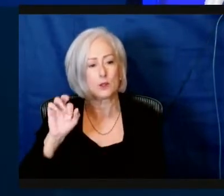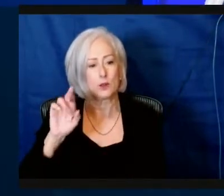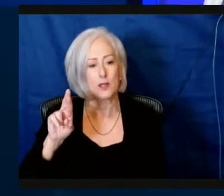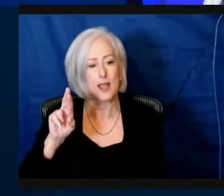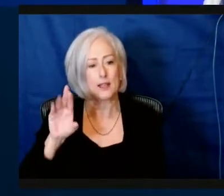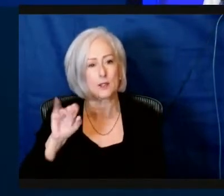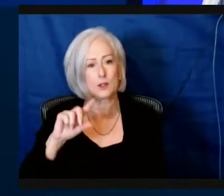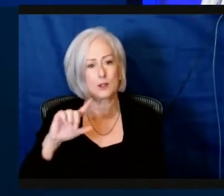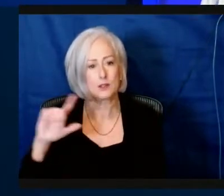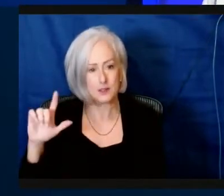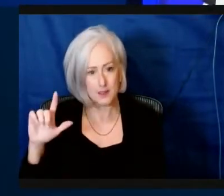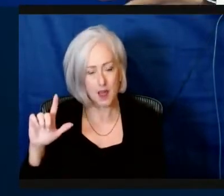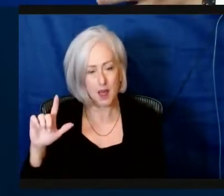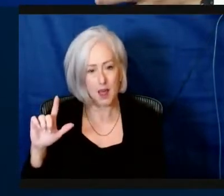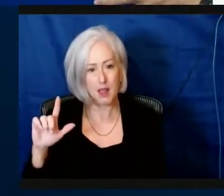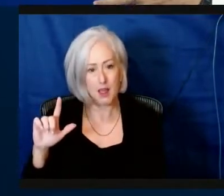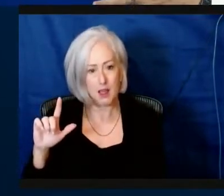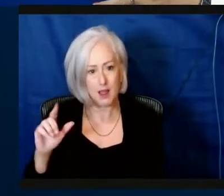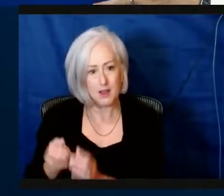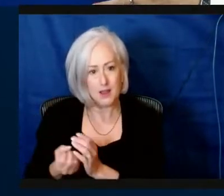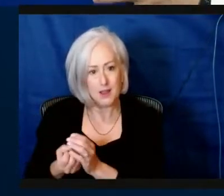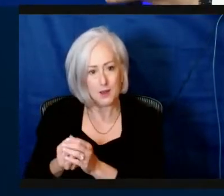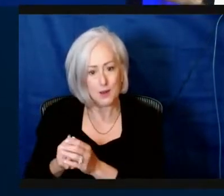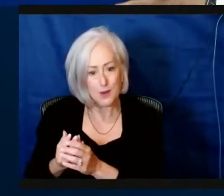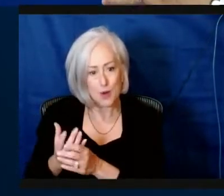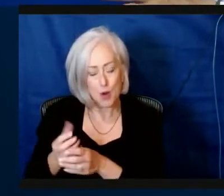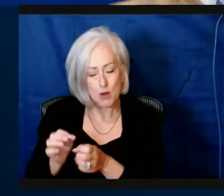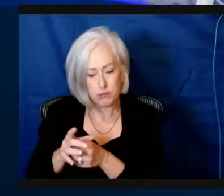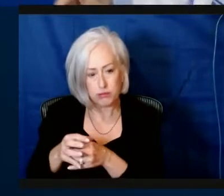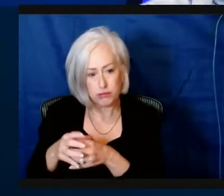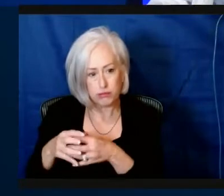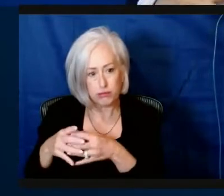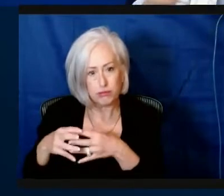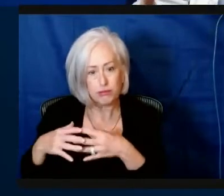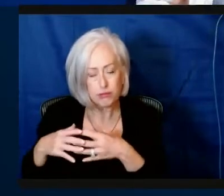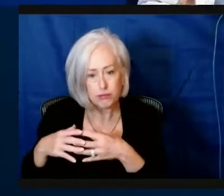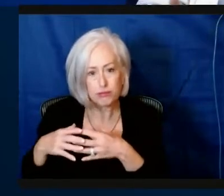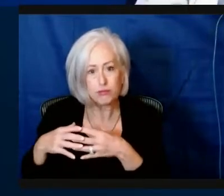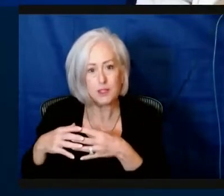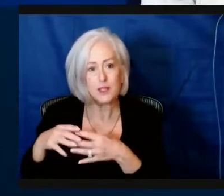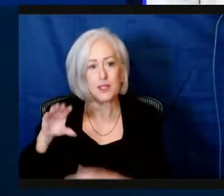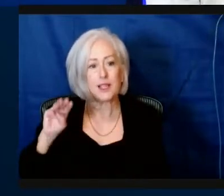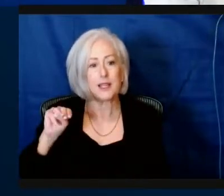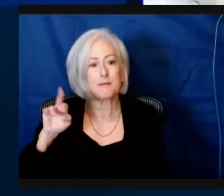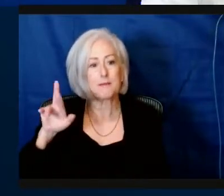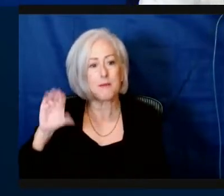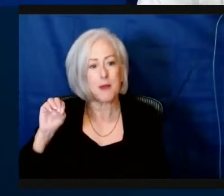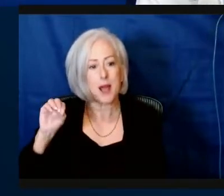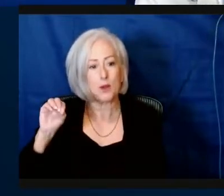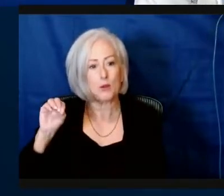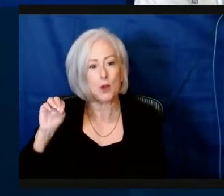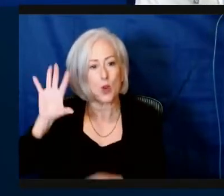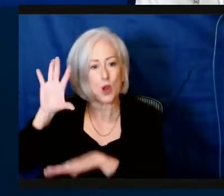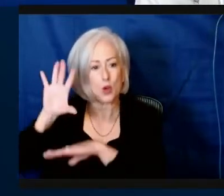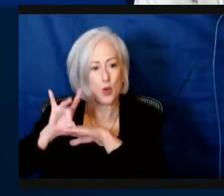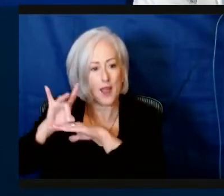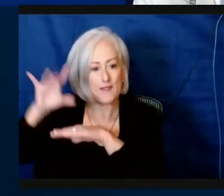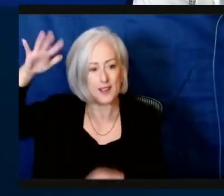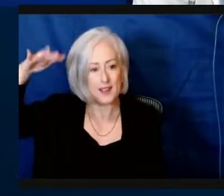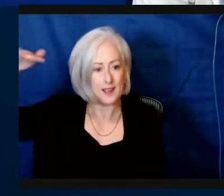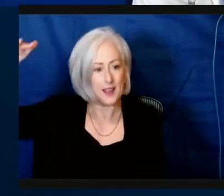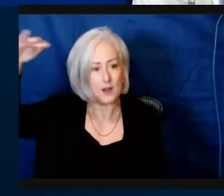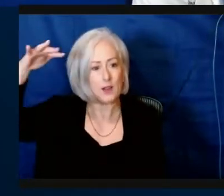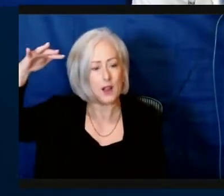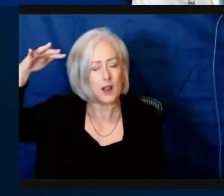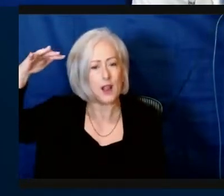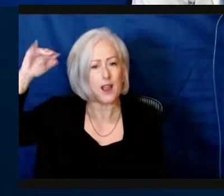in microgravity environments, has been done. How does that work apply to the cancer research? What does that work with